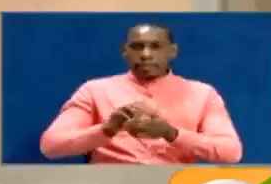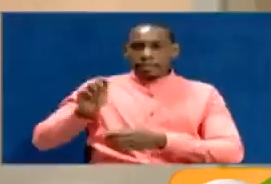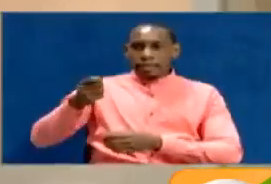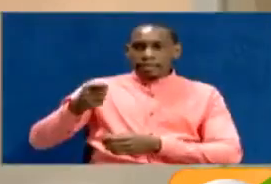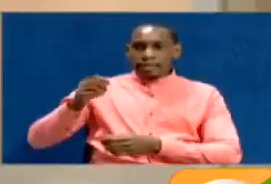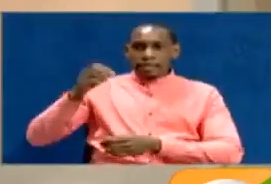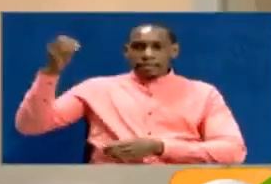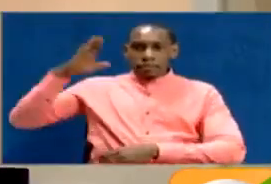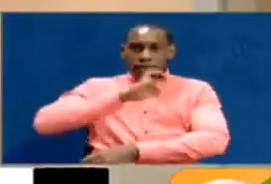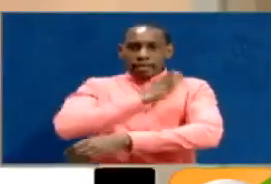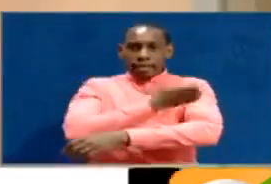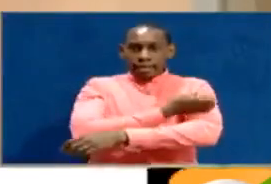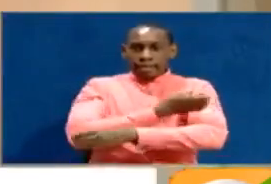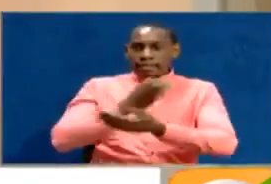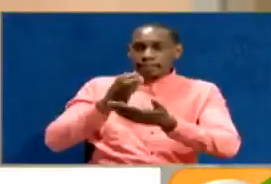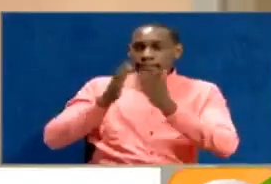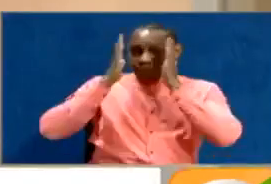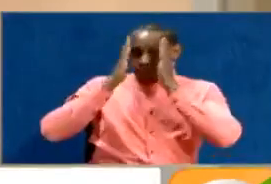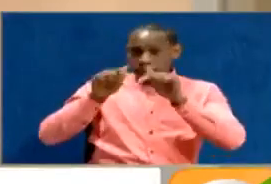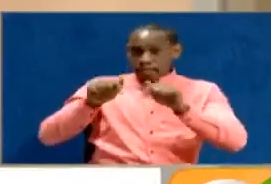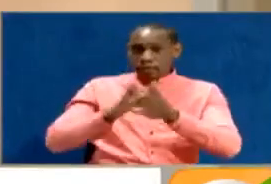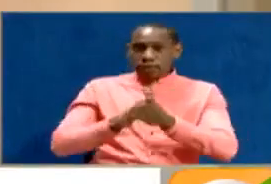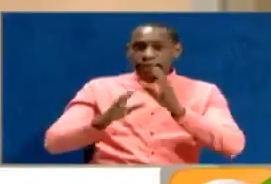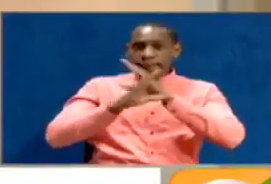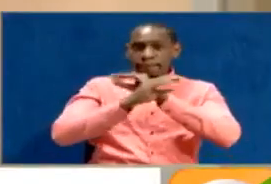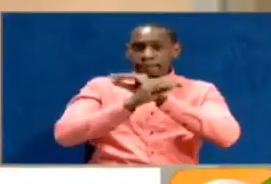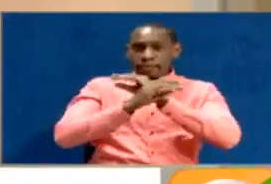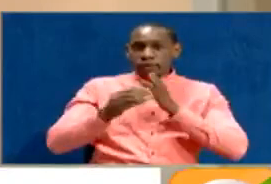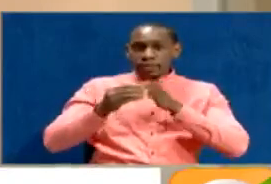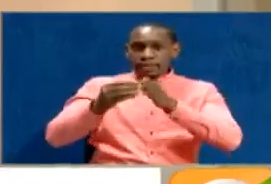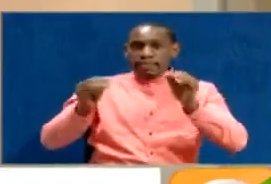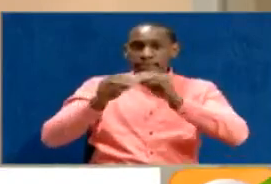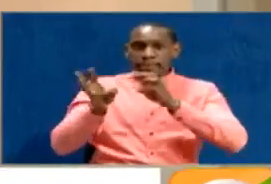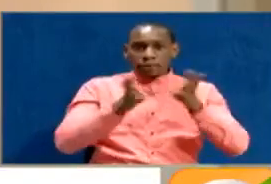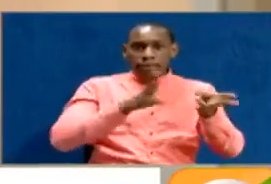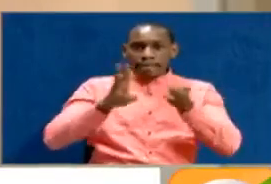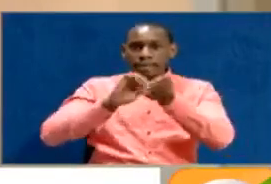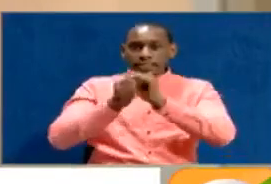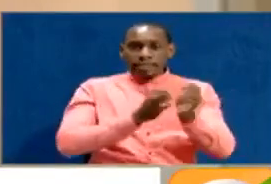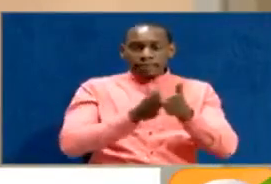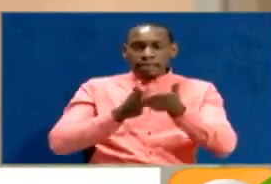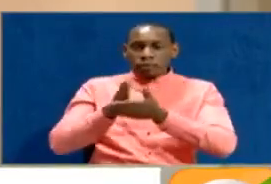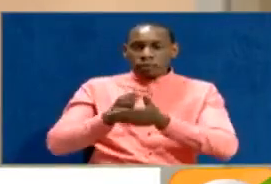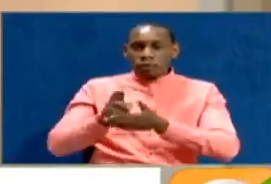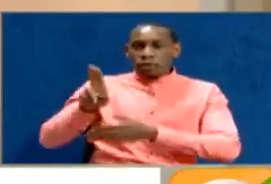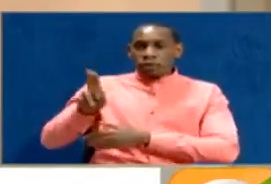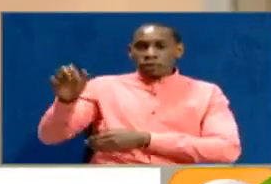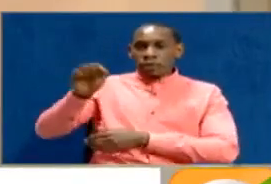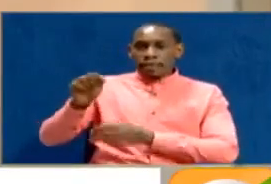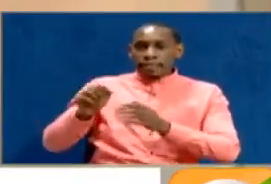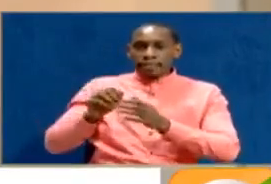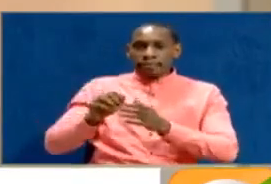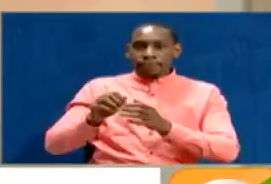Kenya's renewable energy success was the center of focus today at the virtual leaders' summit on climate change convened by U.S. President Joe